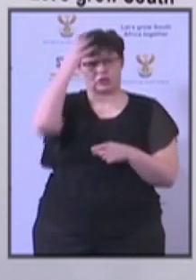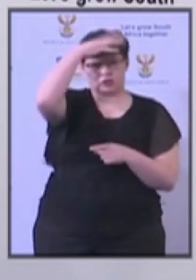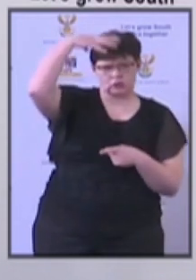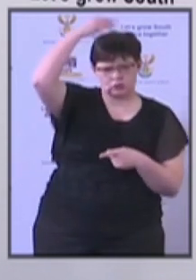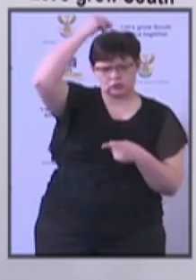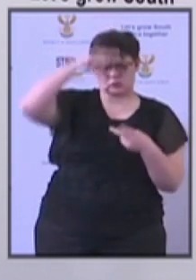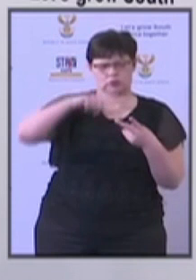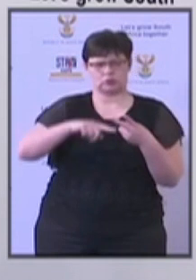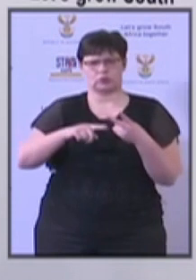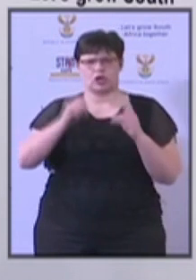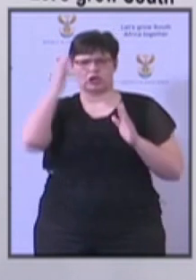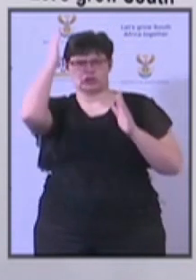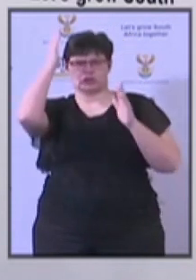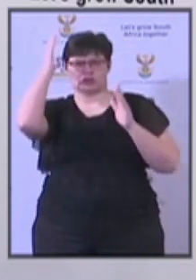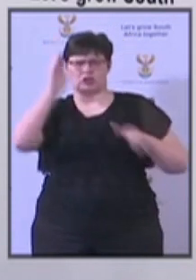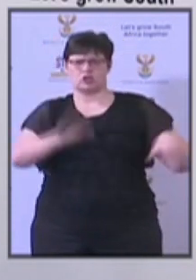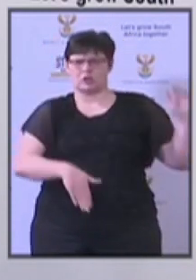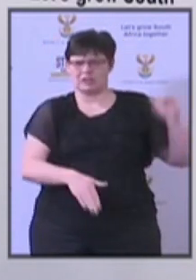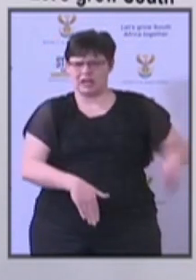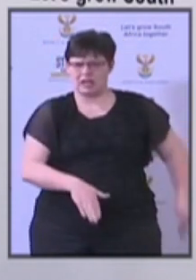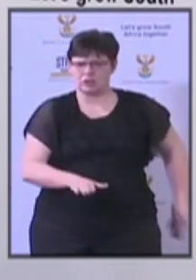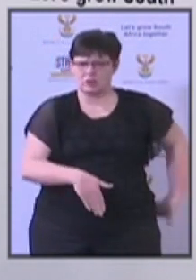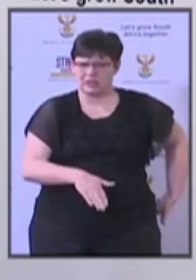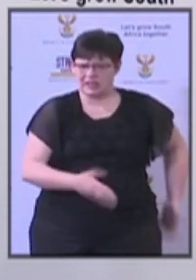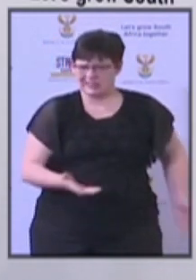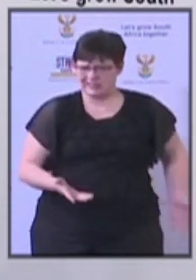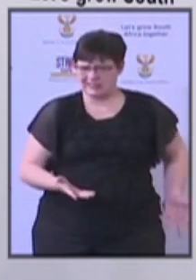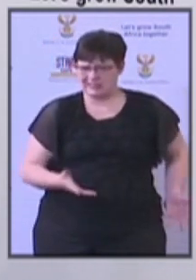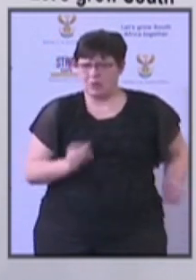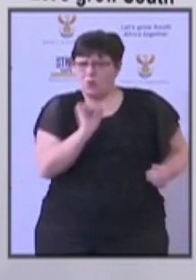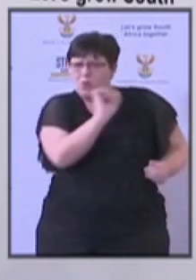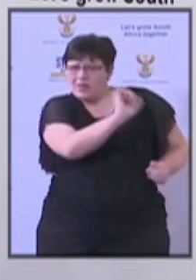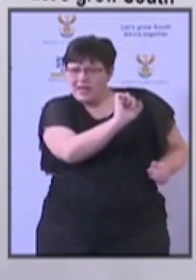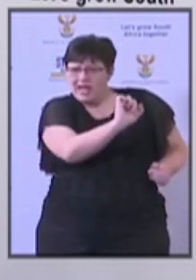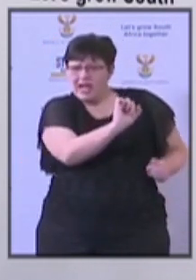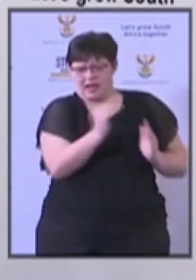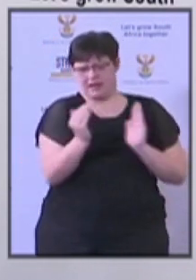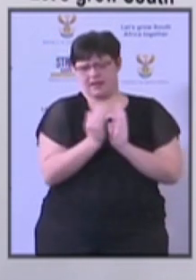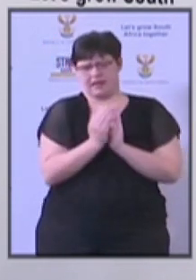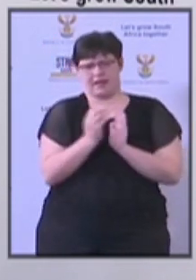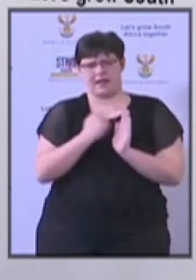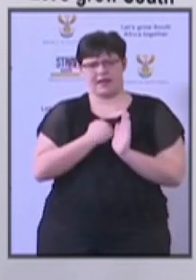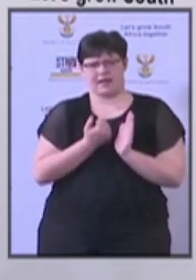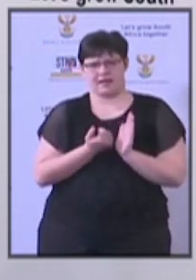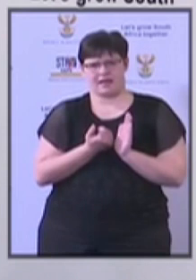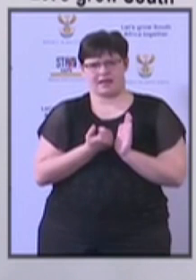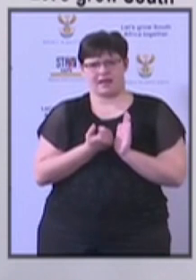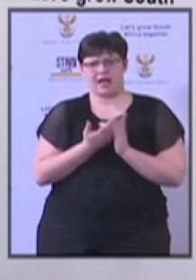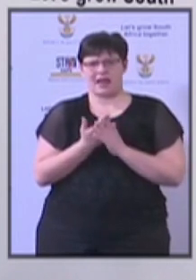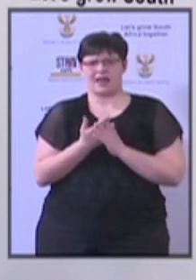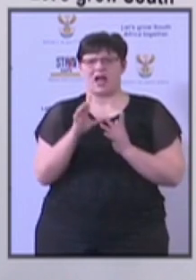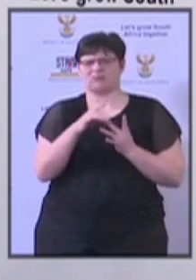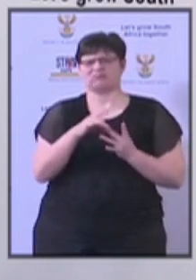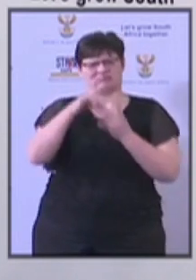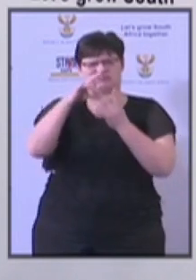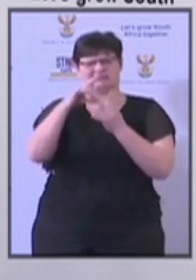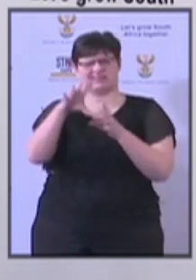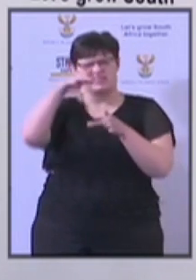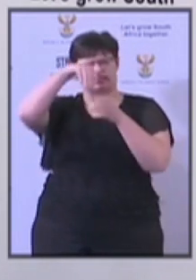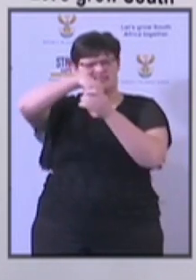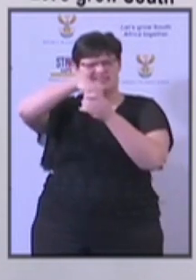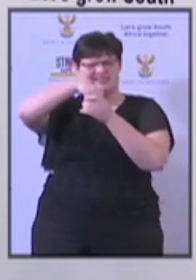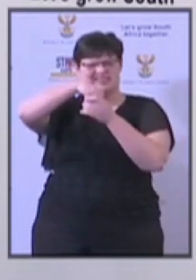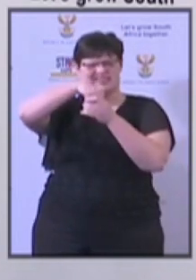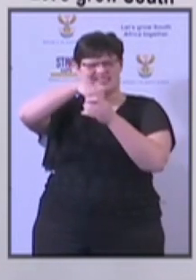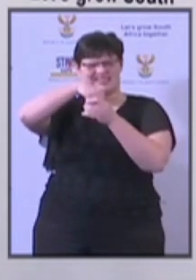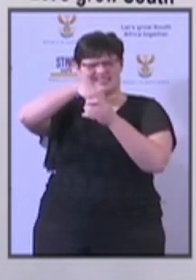and Swaziland, primarily because of their proximity and their uniqueness.